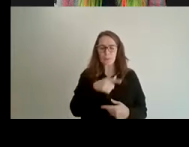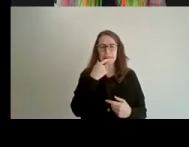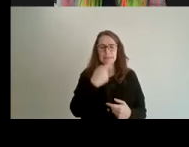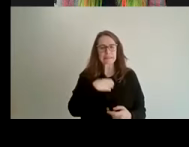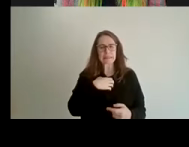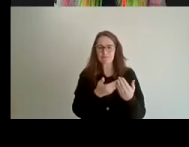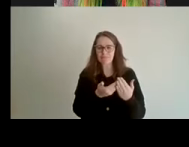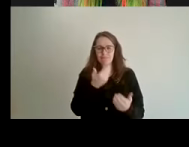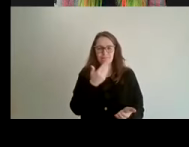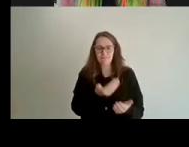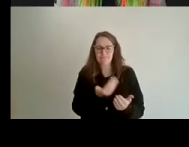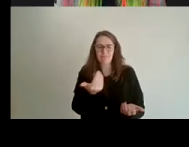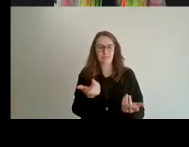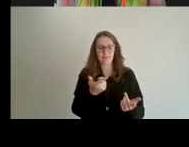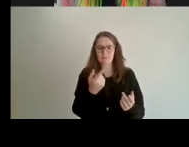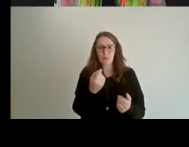teachers.